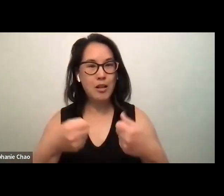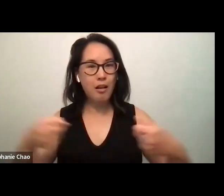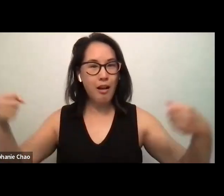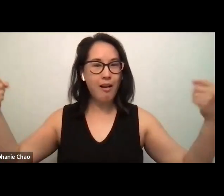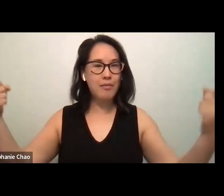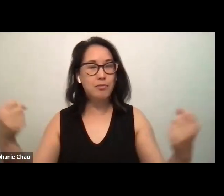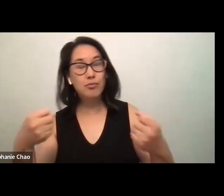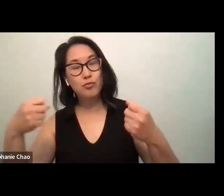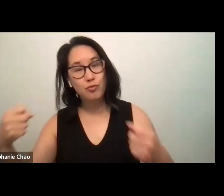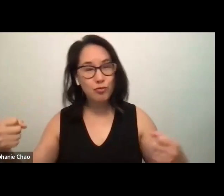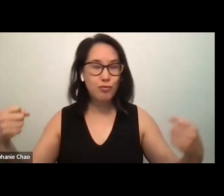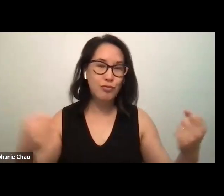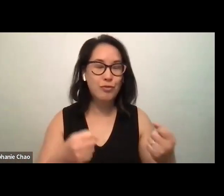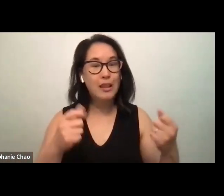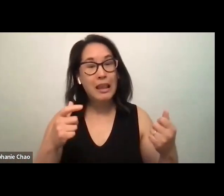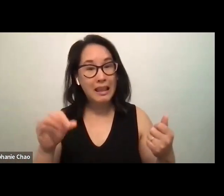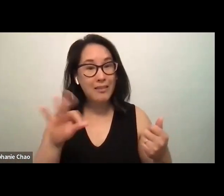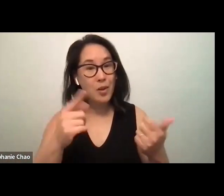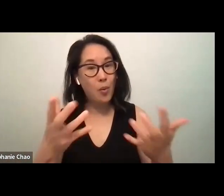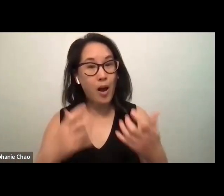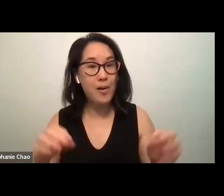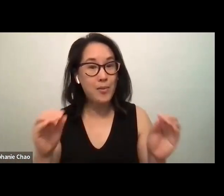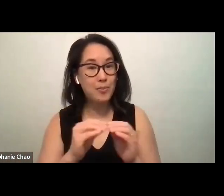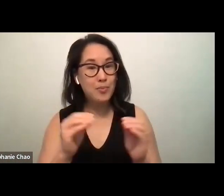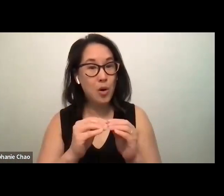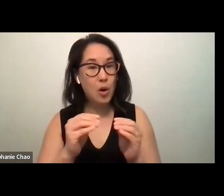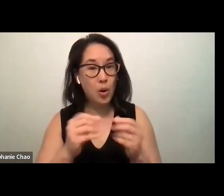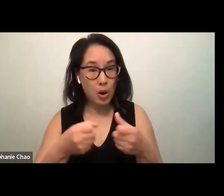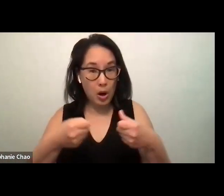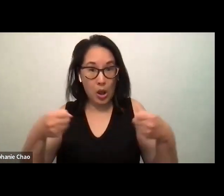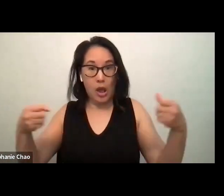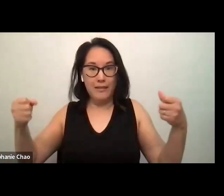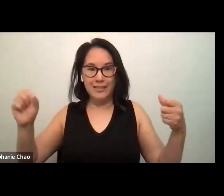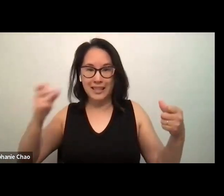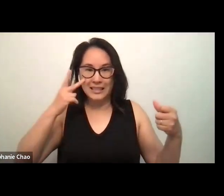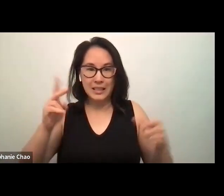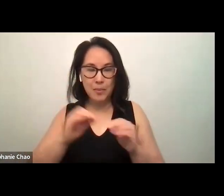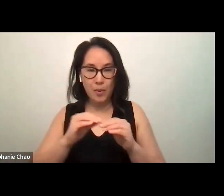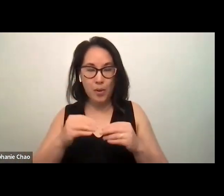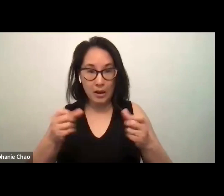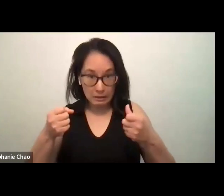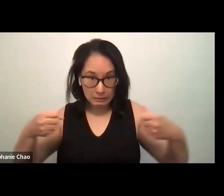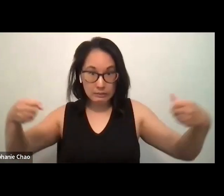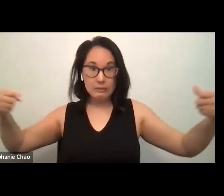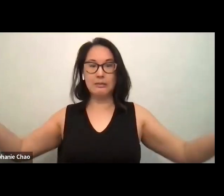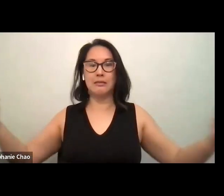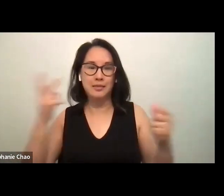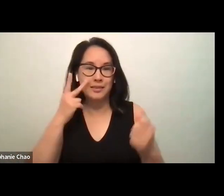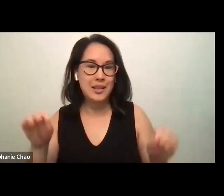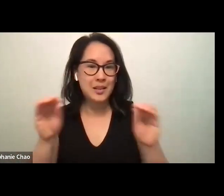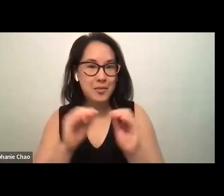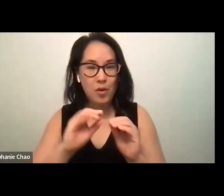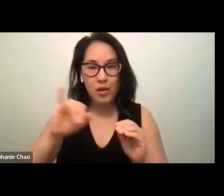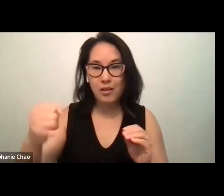one, and if you want more, you can pull it out and see more, and if you want more, you can pull it out further? And sounds like from Josh, your response is